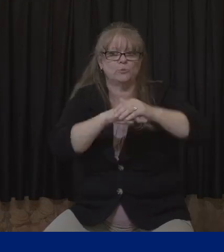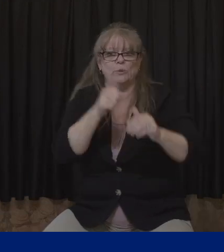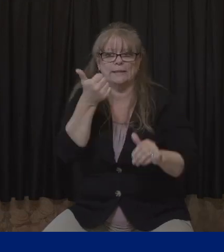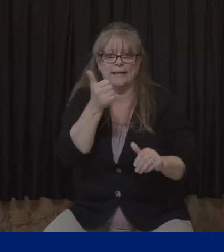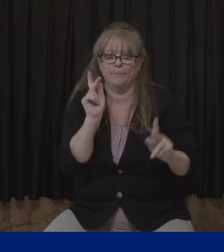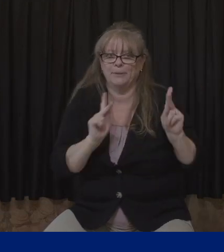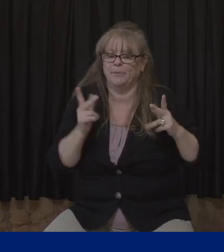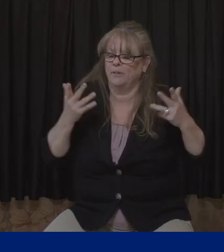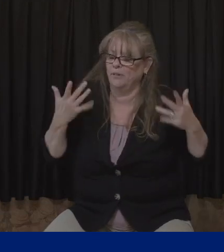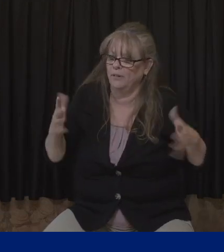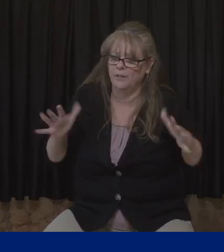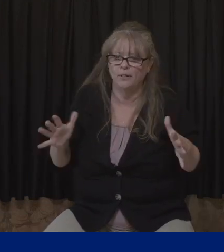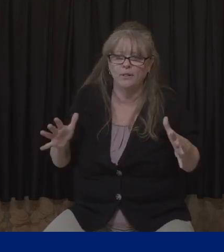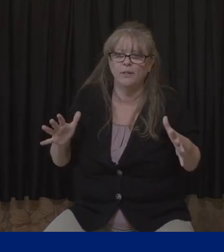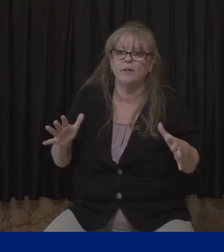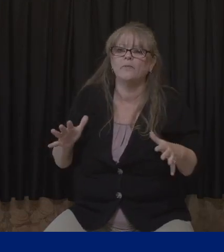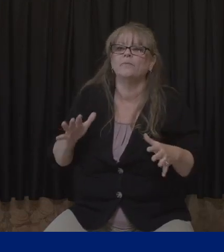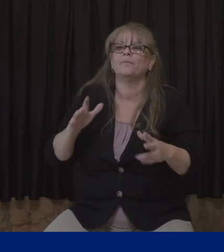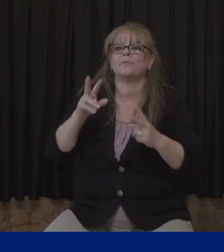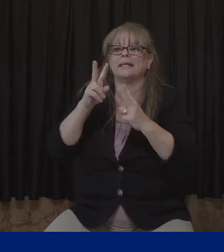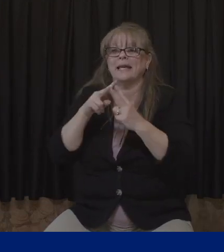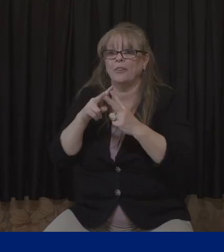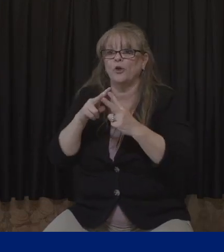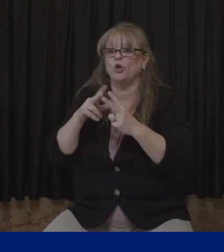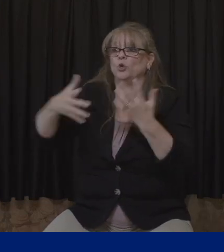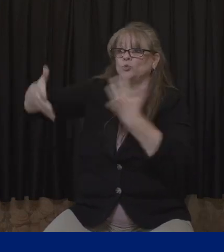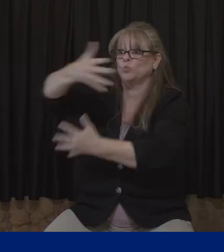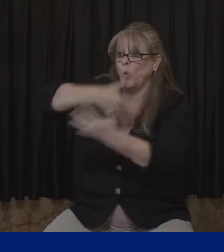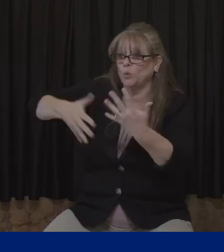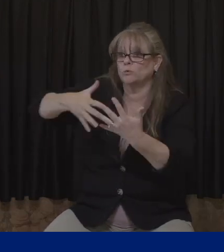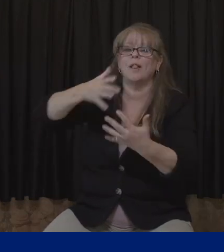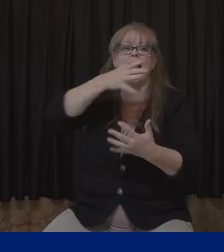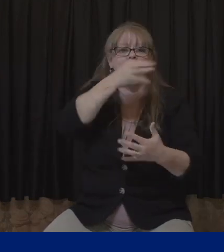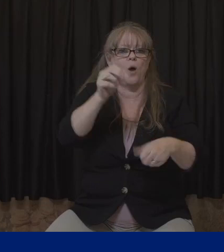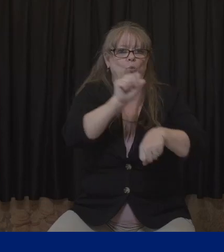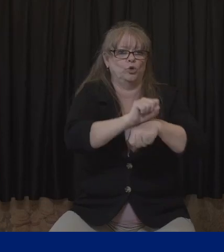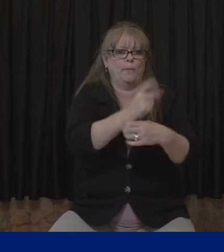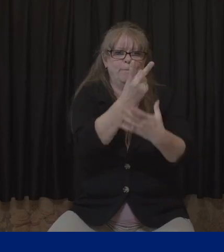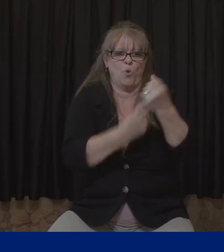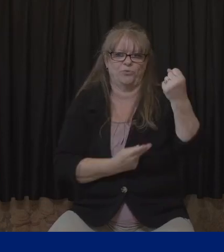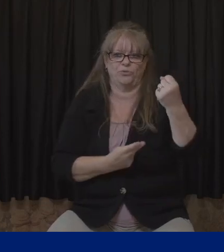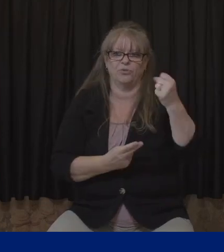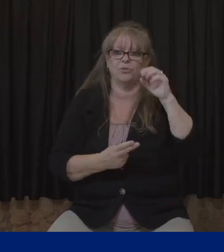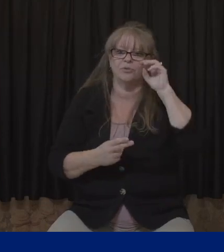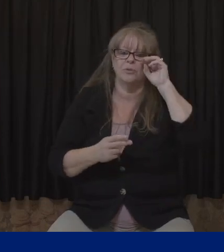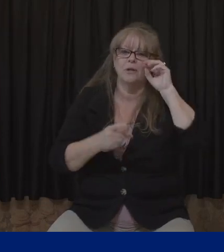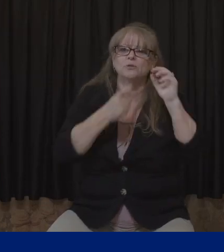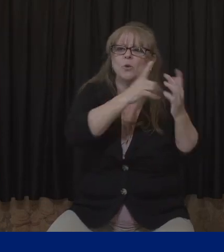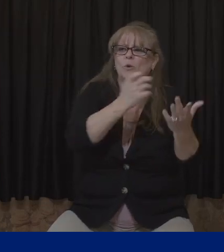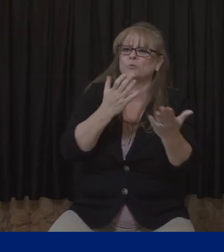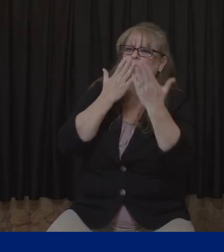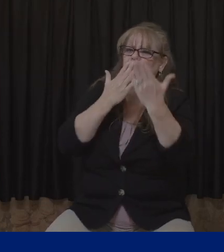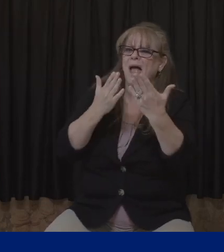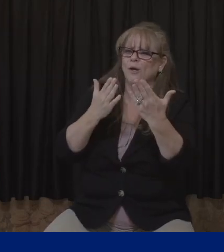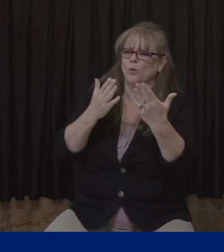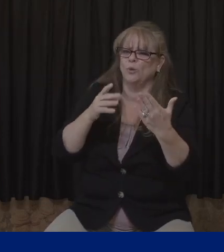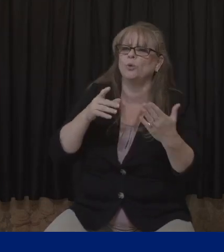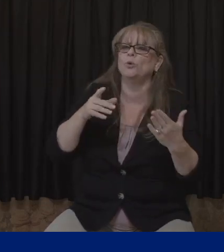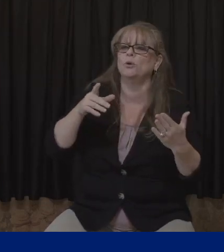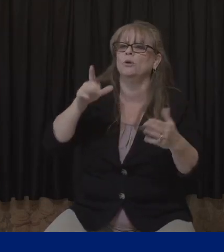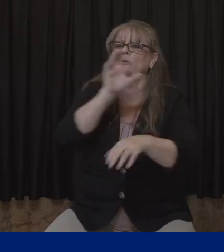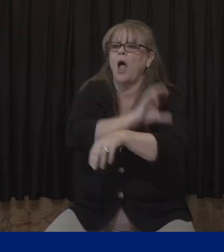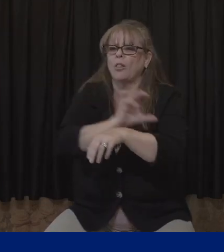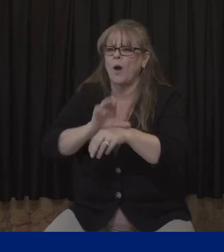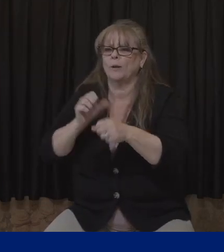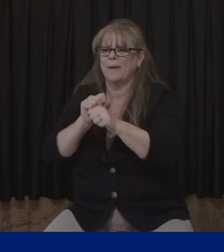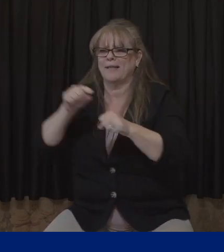commercial purposes. With that, we'll open it up for questions. Thank you to the people of Colorado for making the safer at home phase possible. Governor, look into your crystal